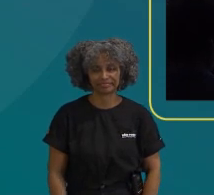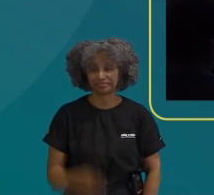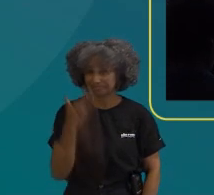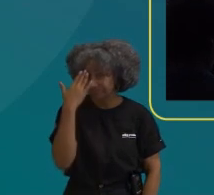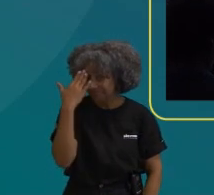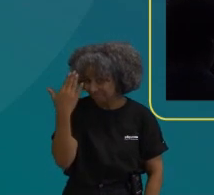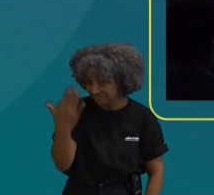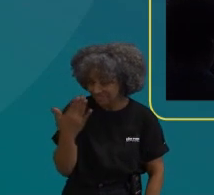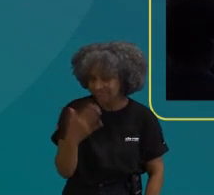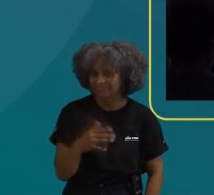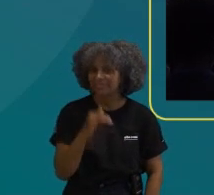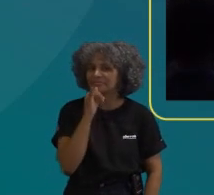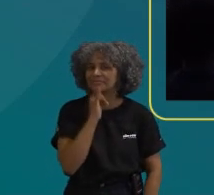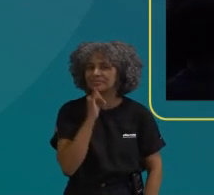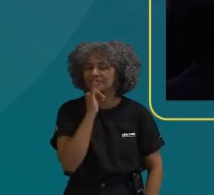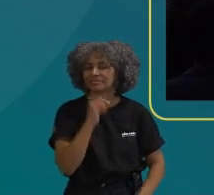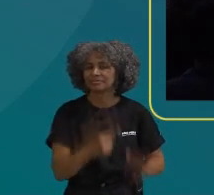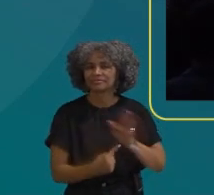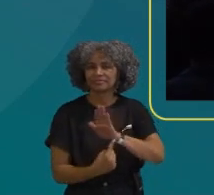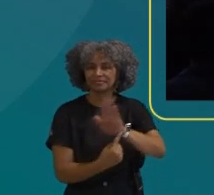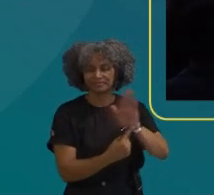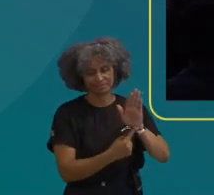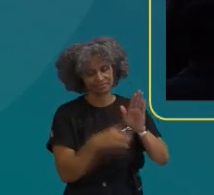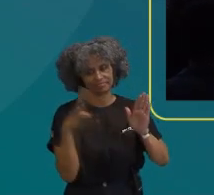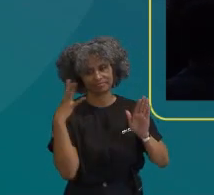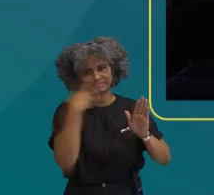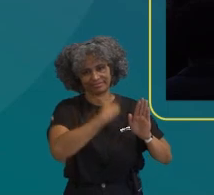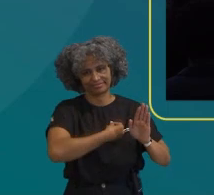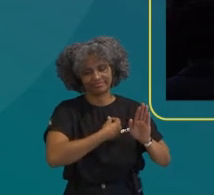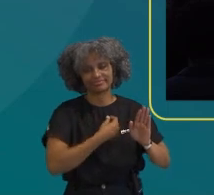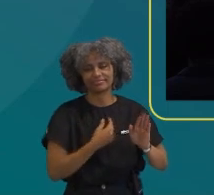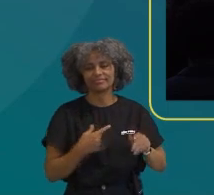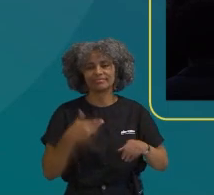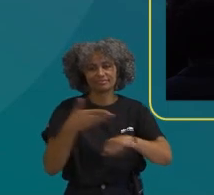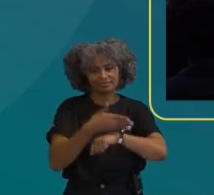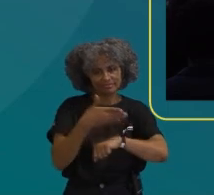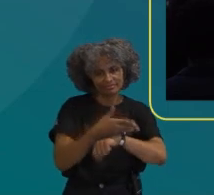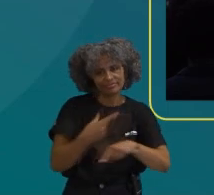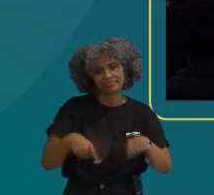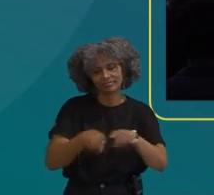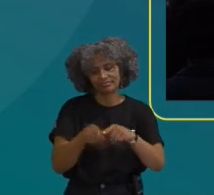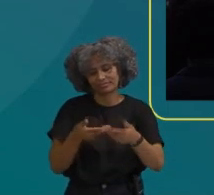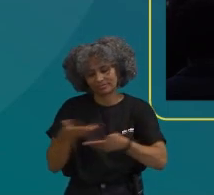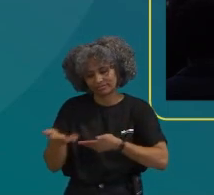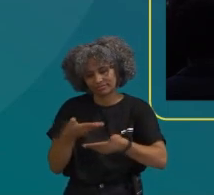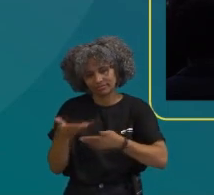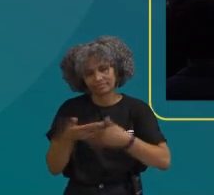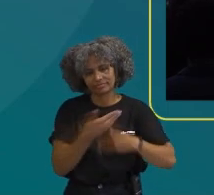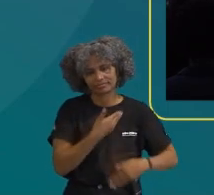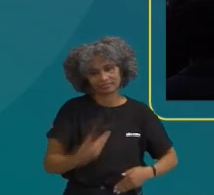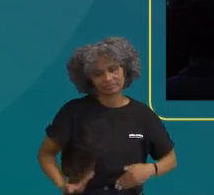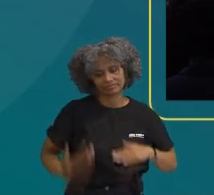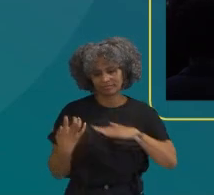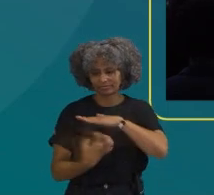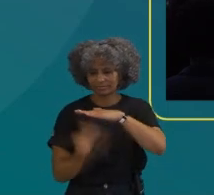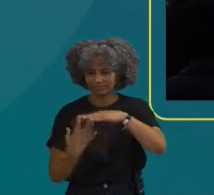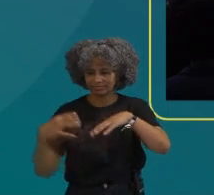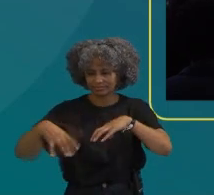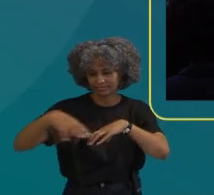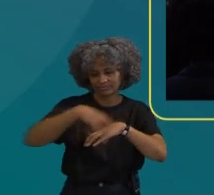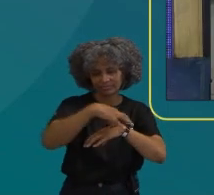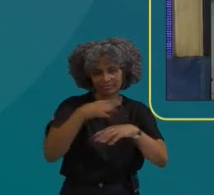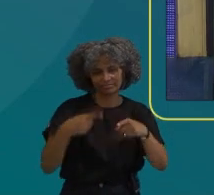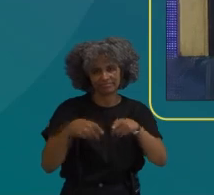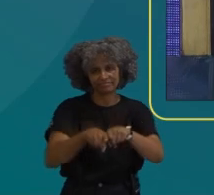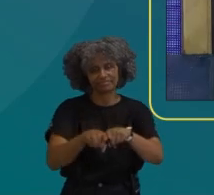local economic injection with your local companies. Thank you and well done. And we look forward, because I believe the ICLEI